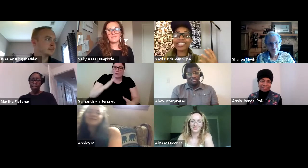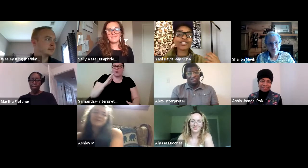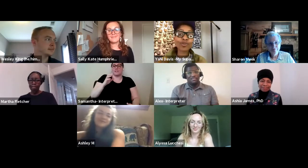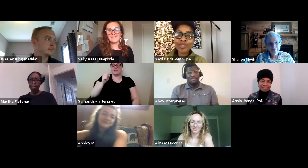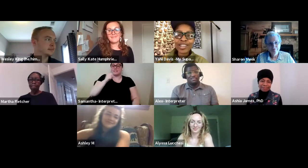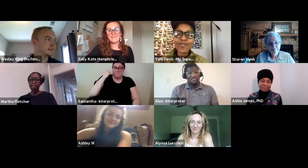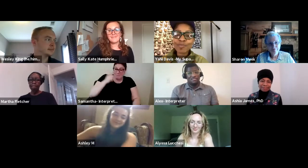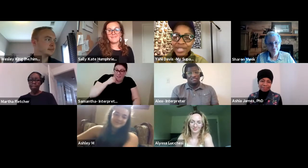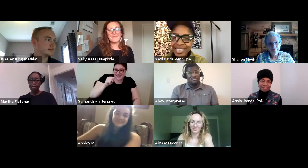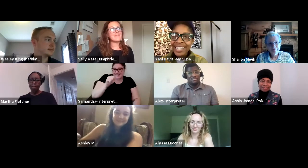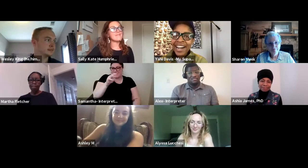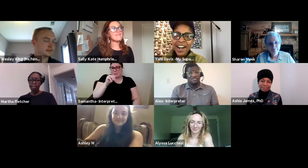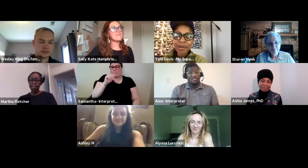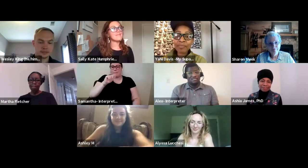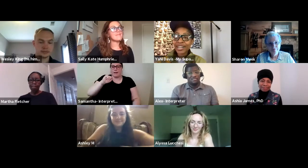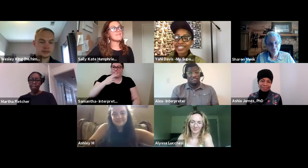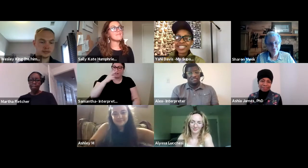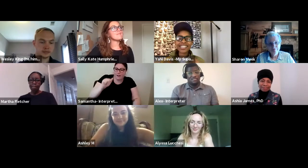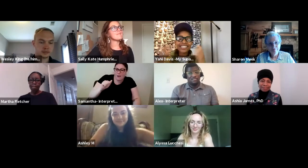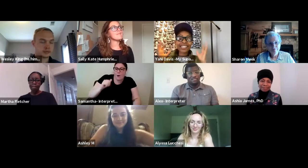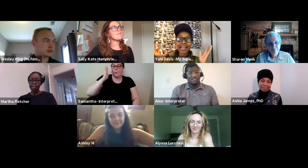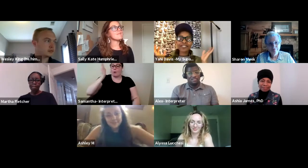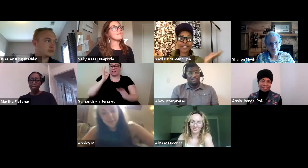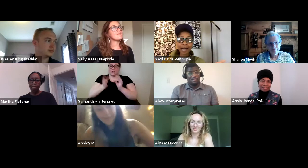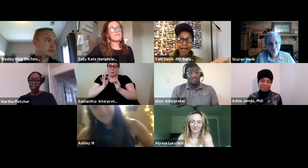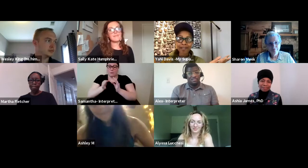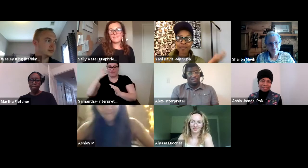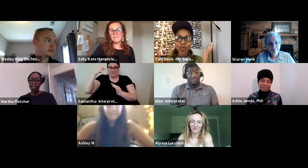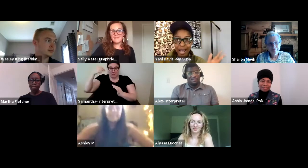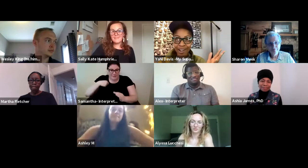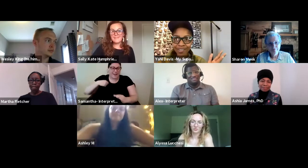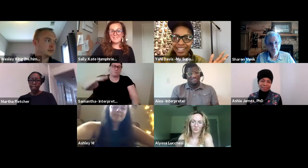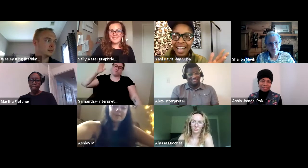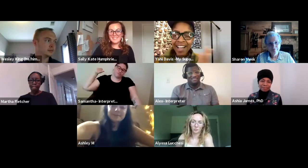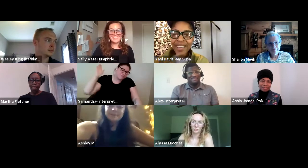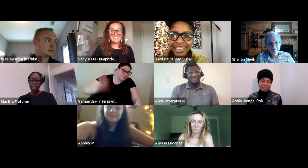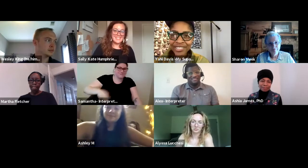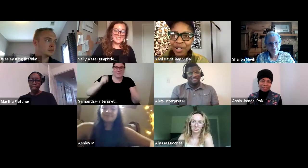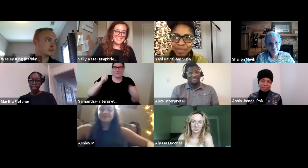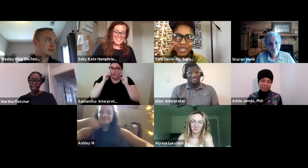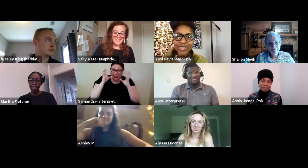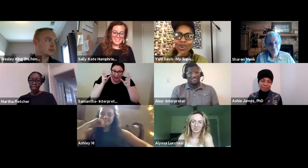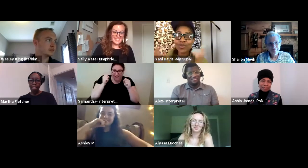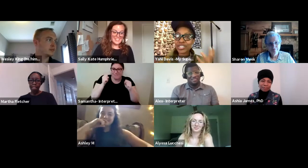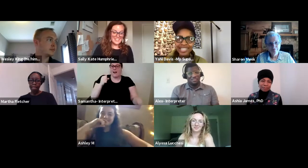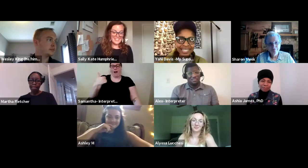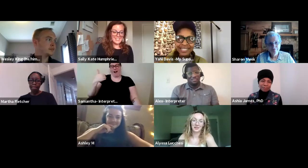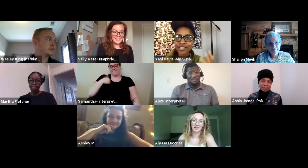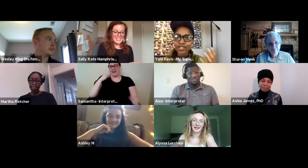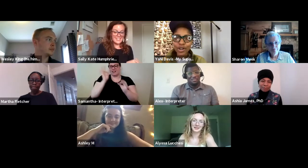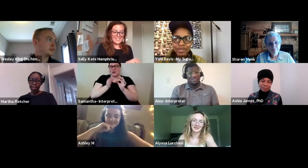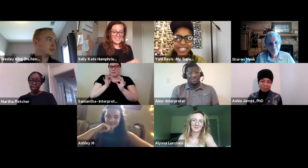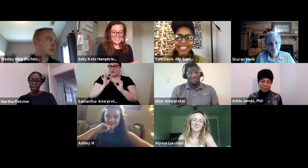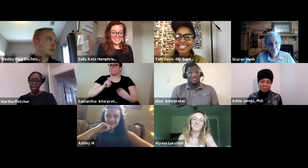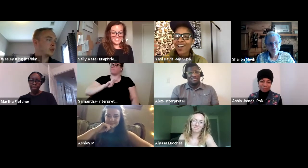who will be interpreting for me apparently the entire time. Wow. I've had interpreters overseas